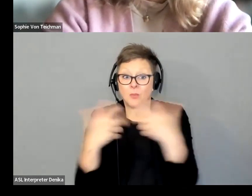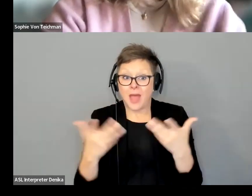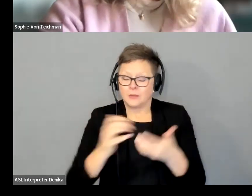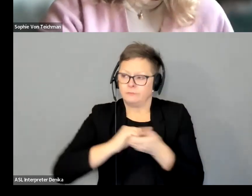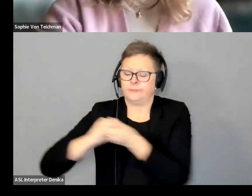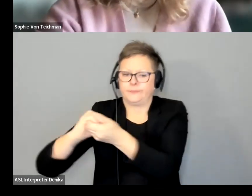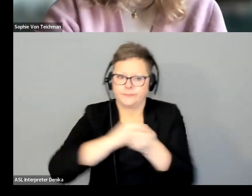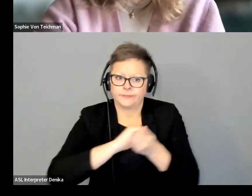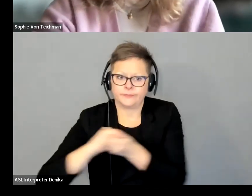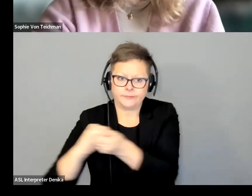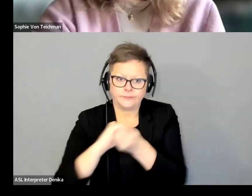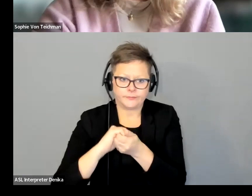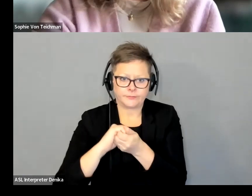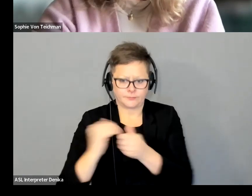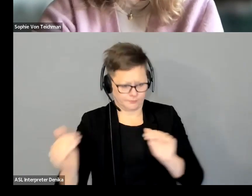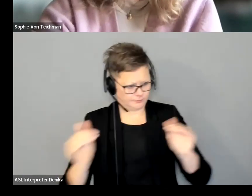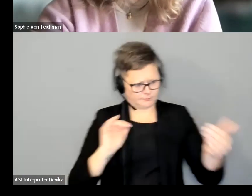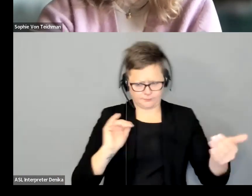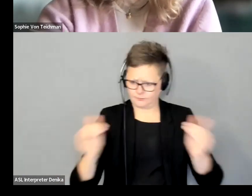on, the